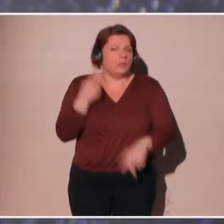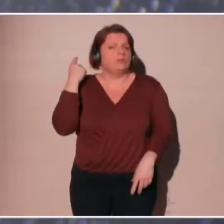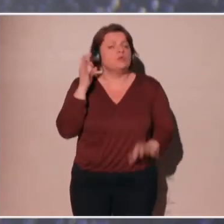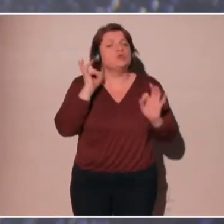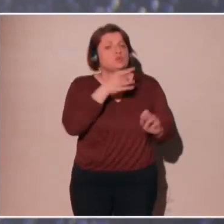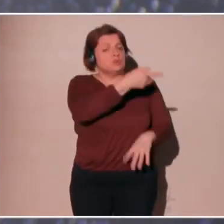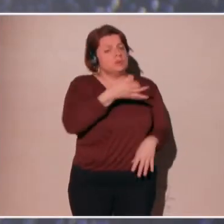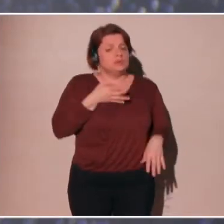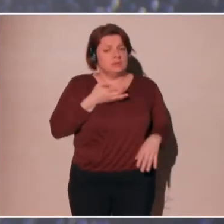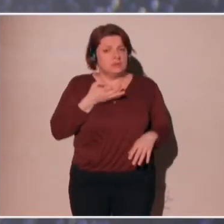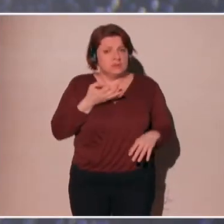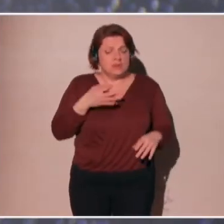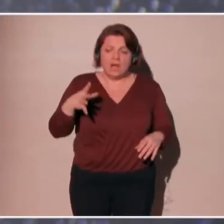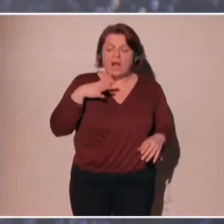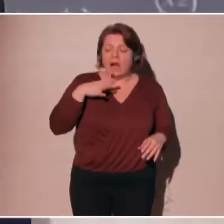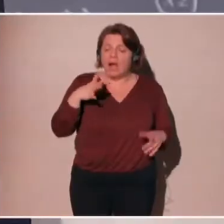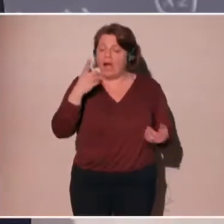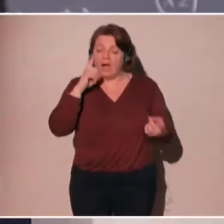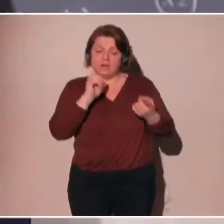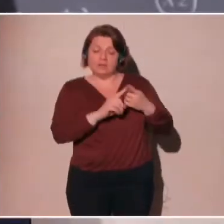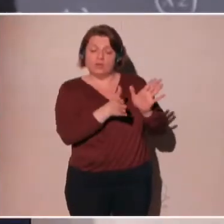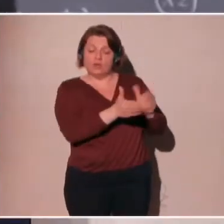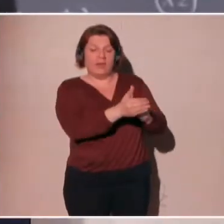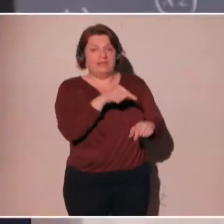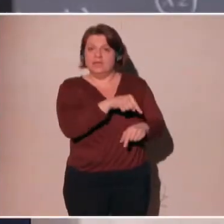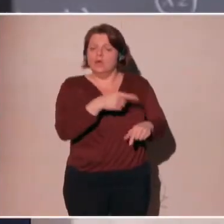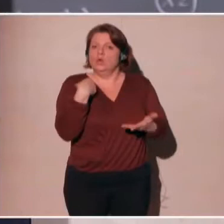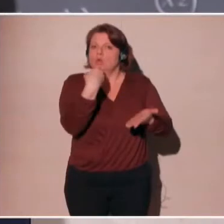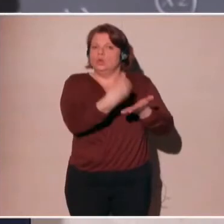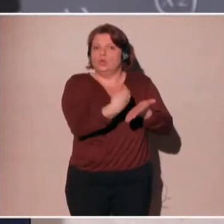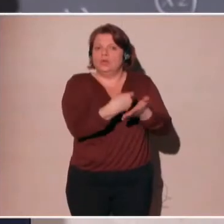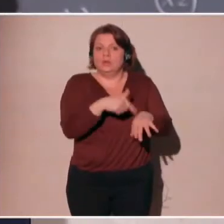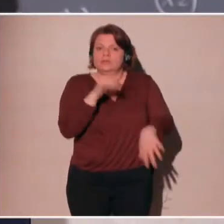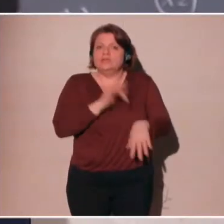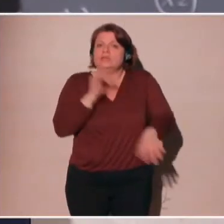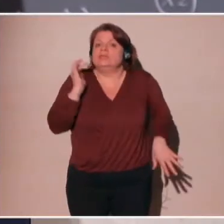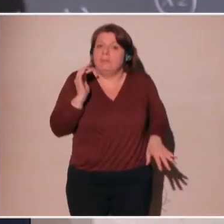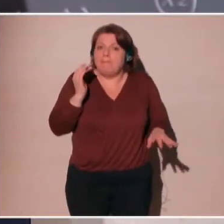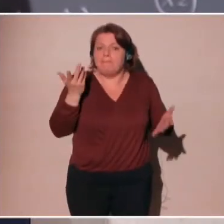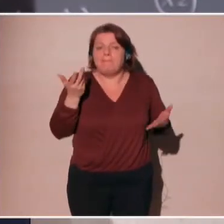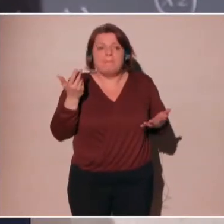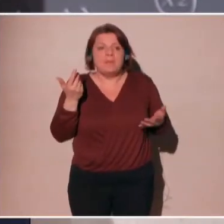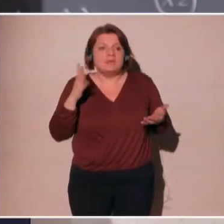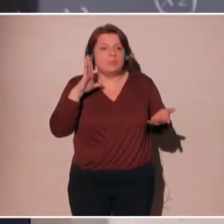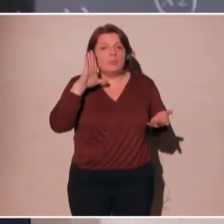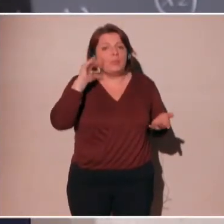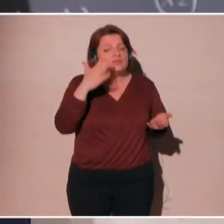absolutely essential. Now, as you said, in some fields, data is